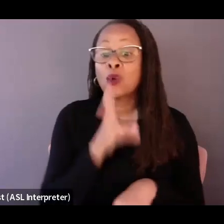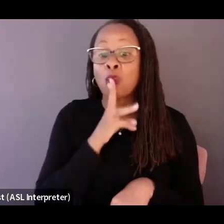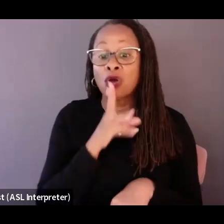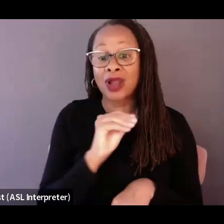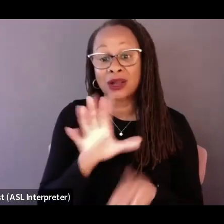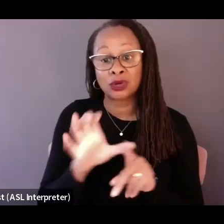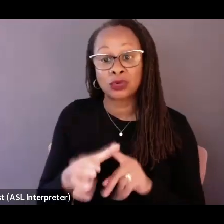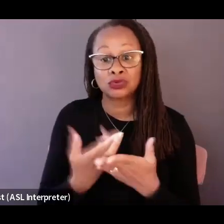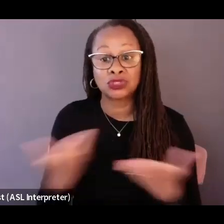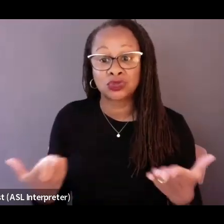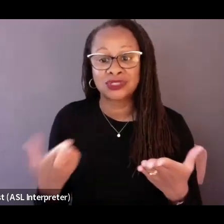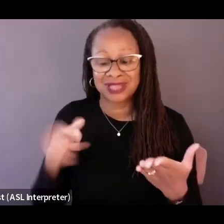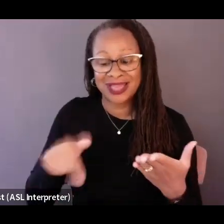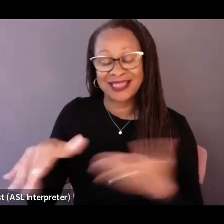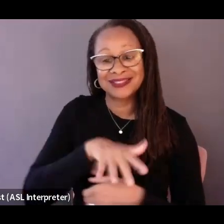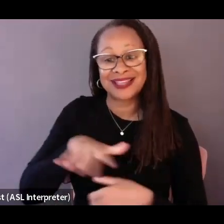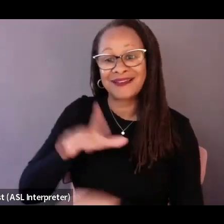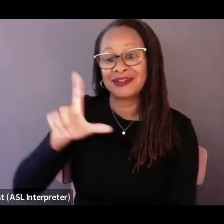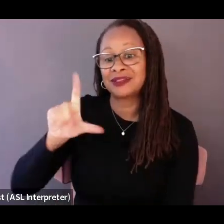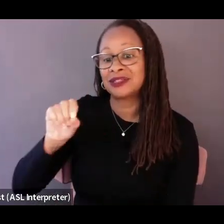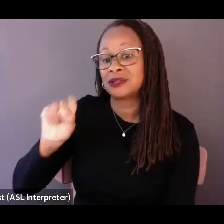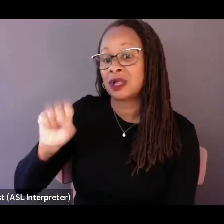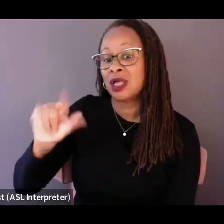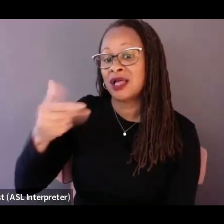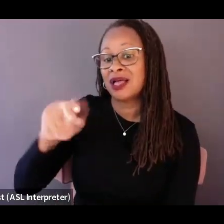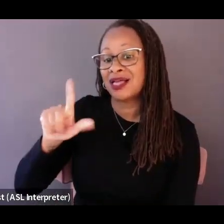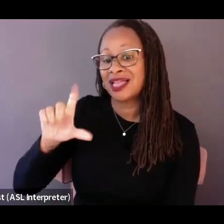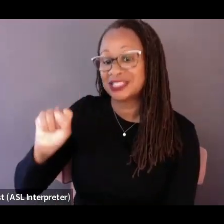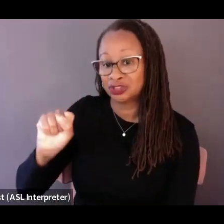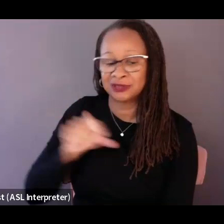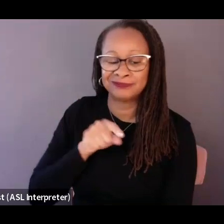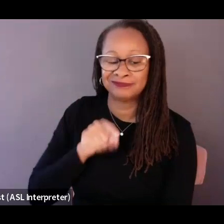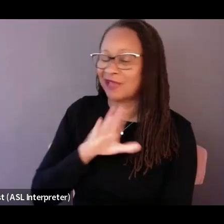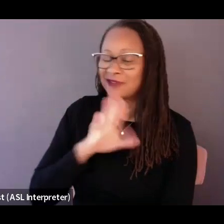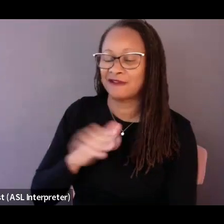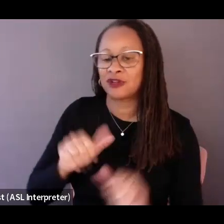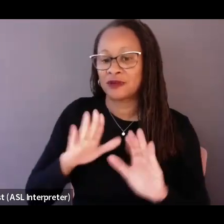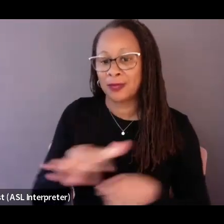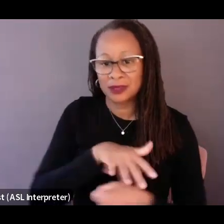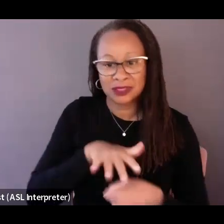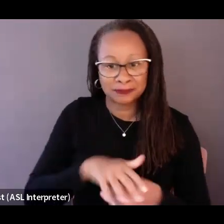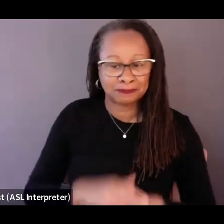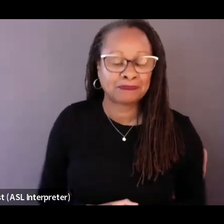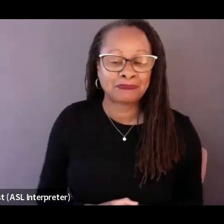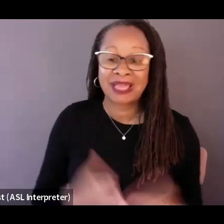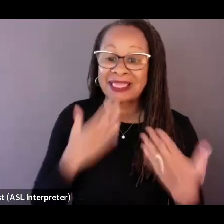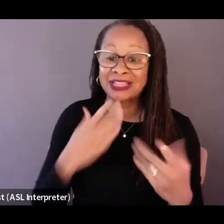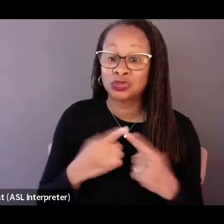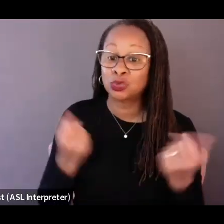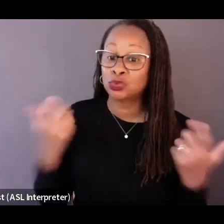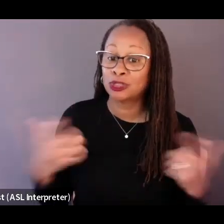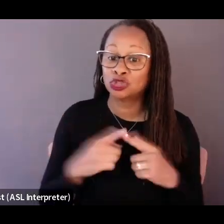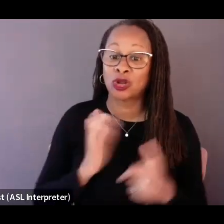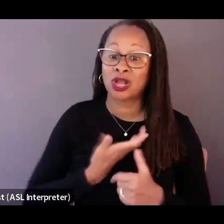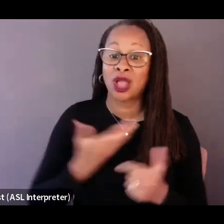water, and cultural resources in the unceded territory of Los Angeles. Thank you so much